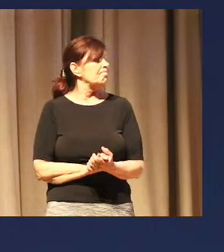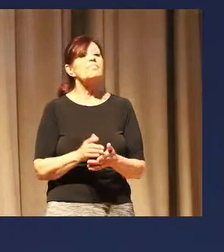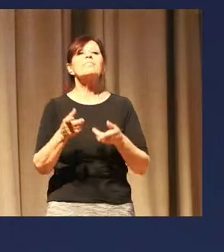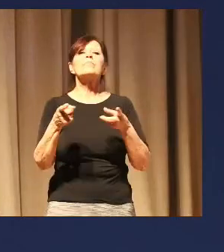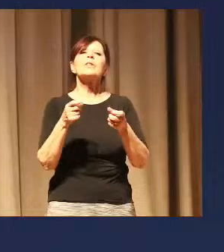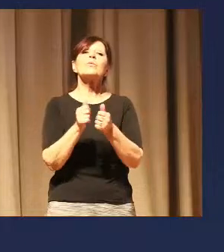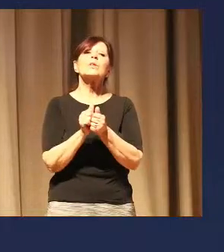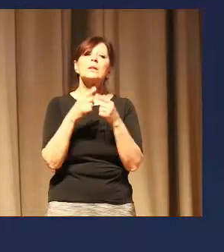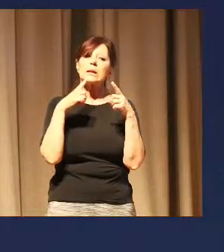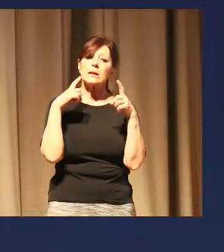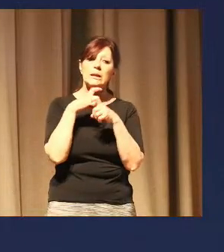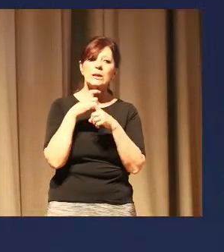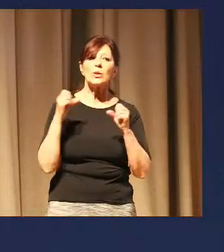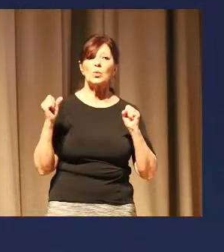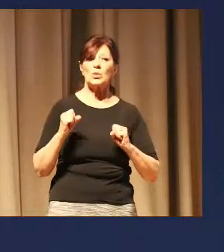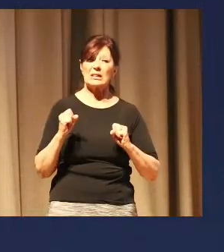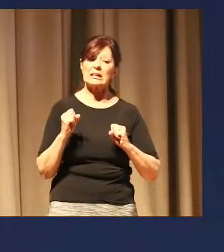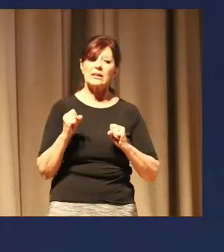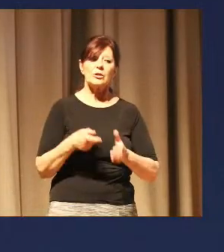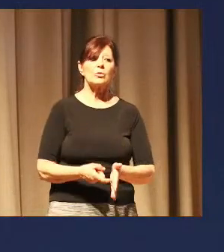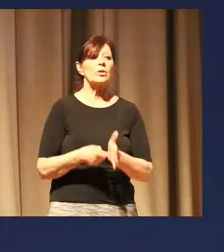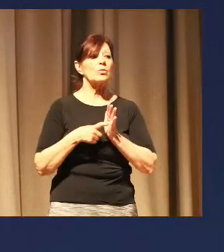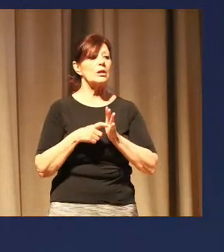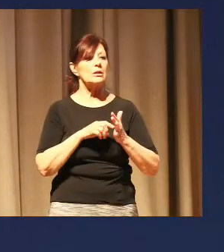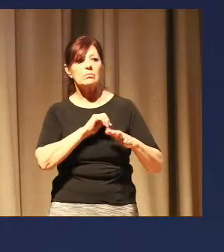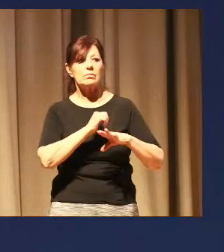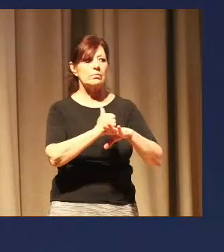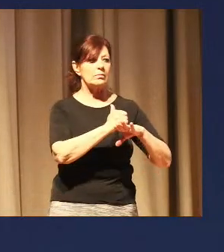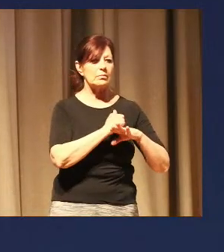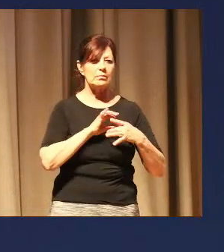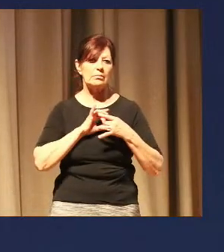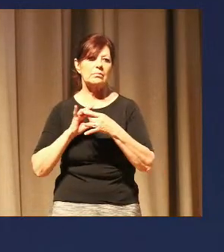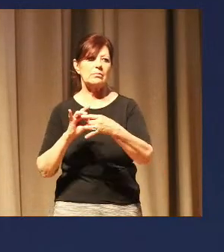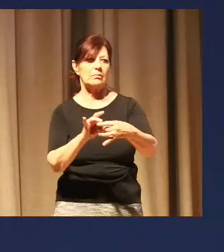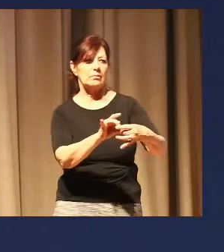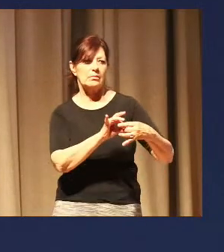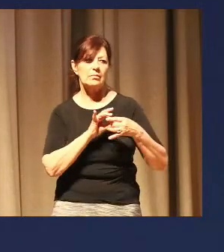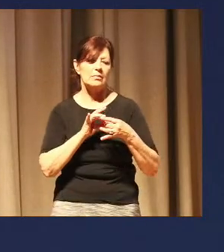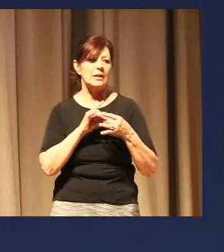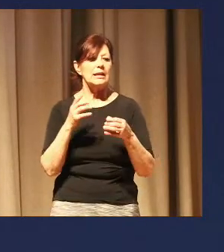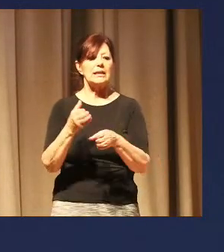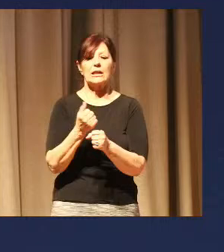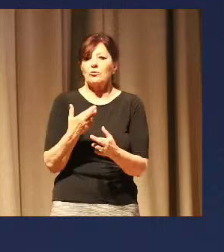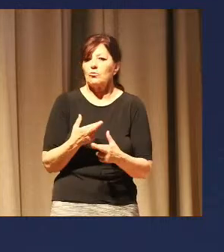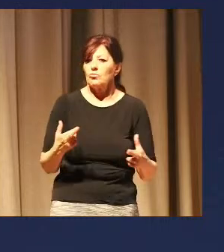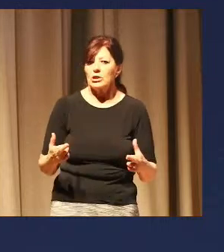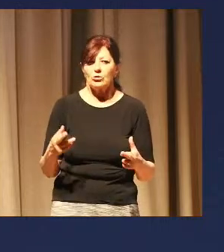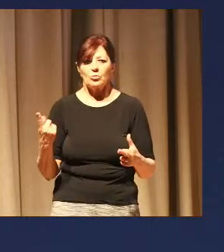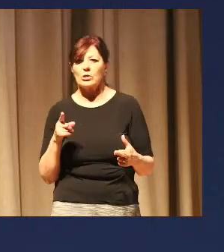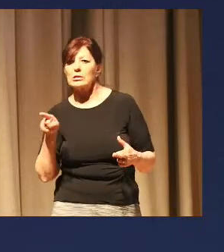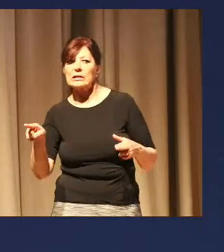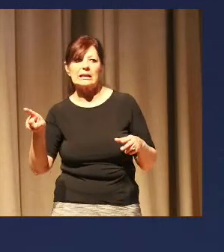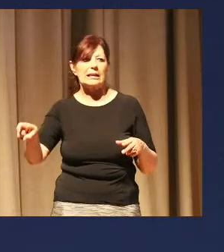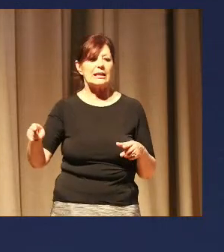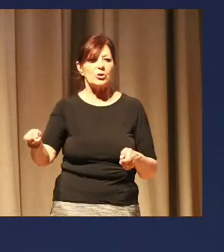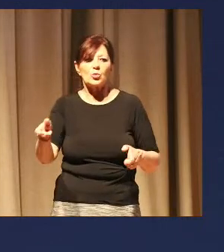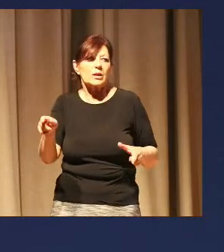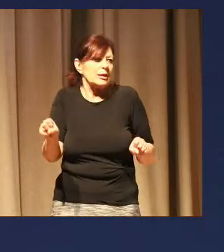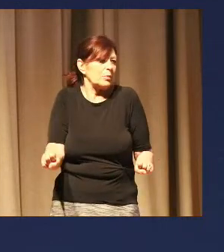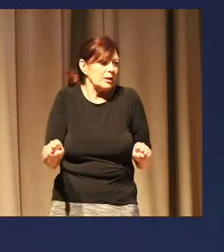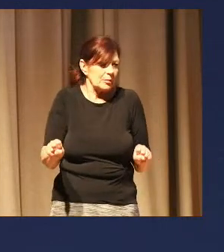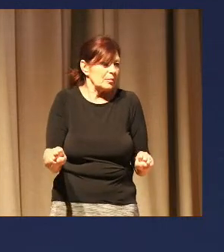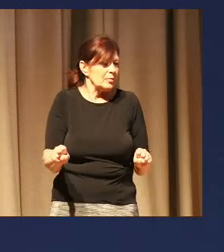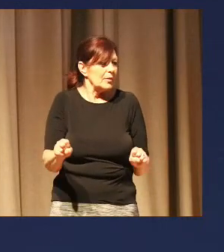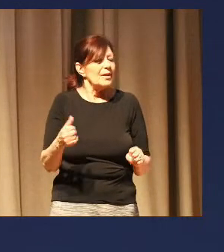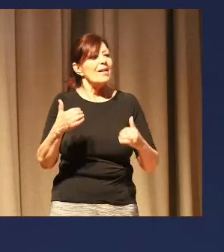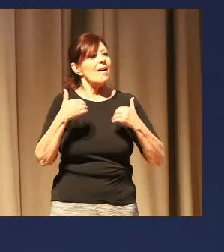with the complexities of winter storms requires coordinating tremendous efforts countywide, getting resources where they are needed as quickly as possible,